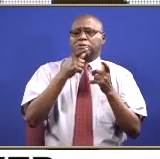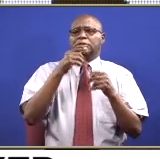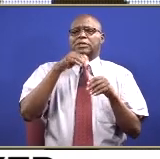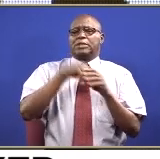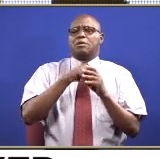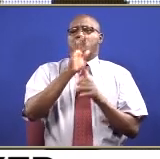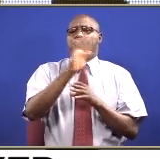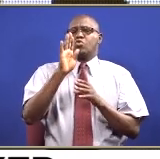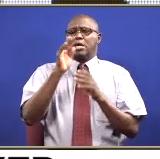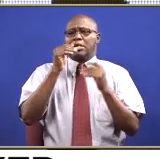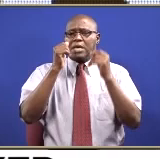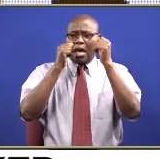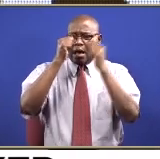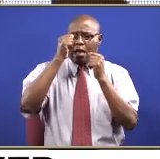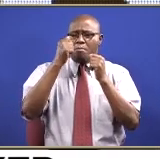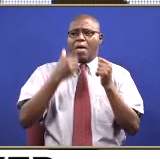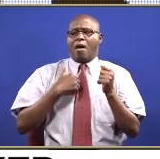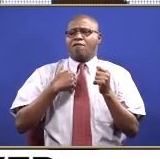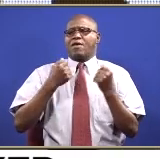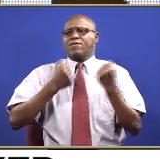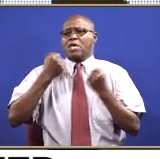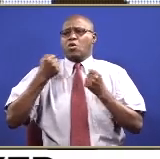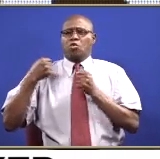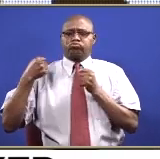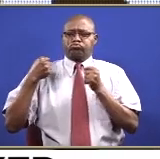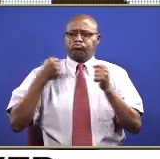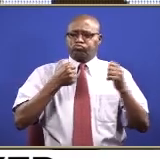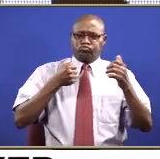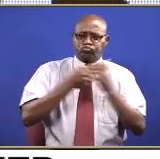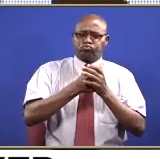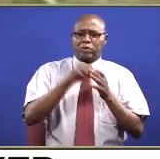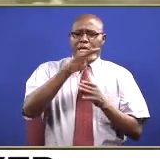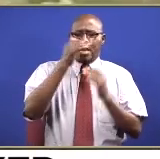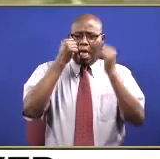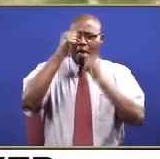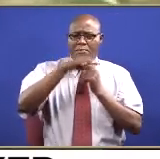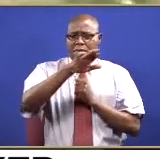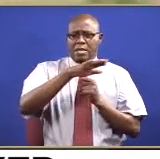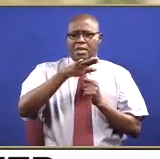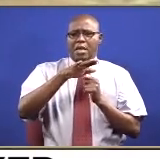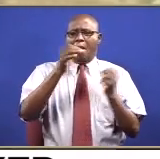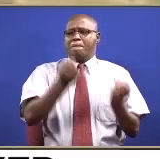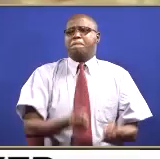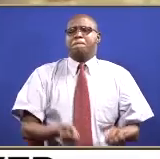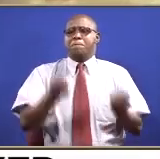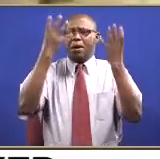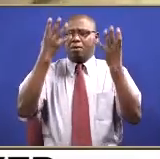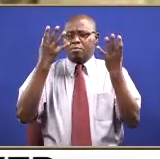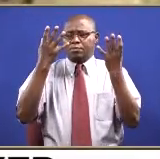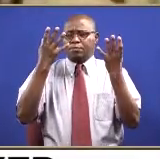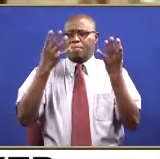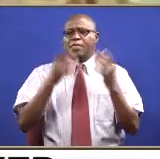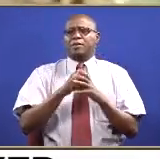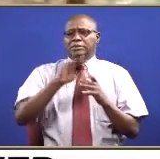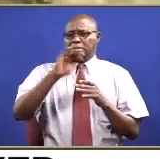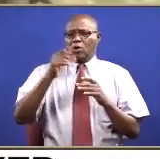attack started early Tuesday when a vehicle rammed into the fence surrounding the base and exploded in El-Baraf, a strategic town 150 kilometers